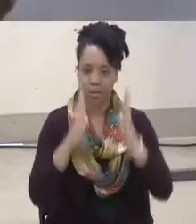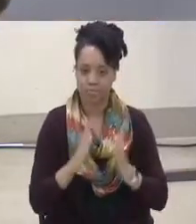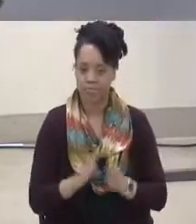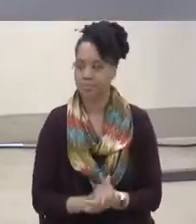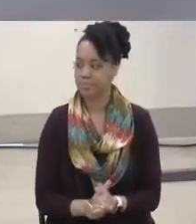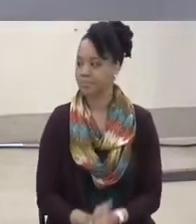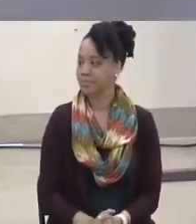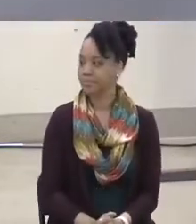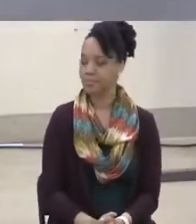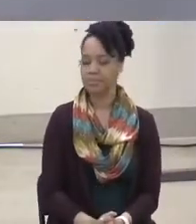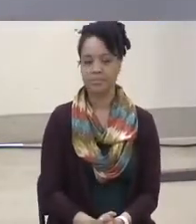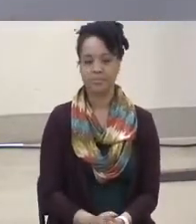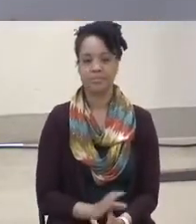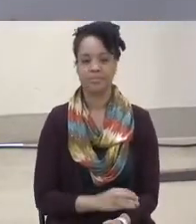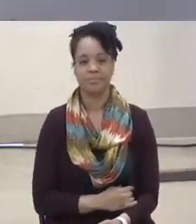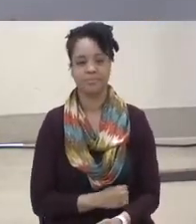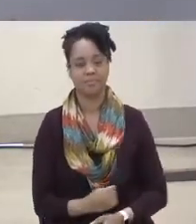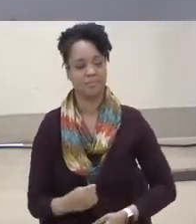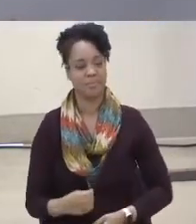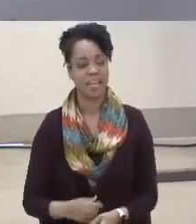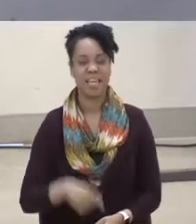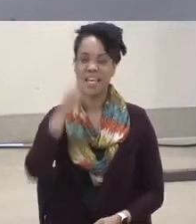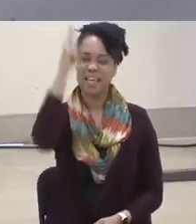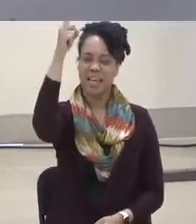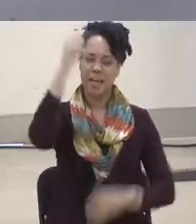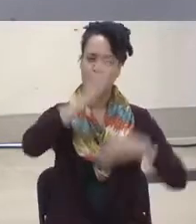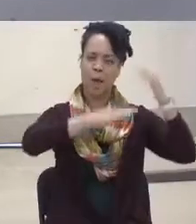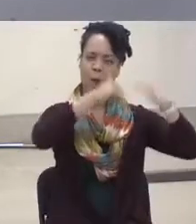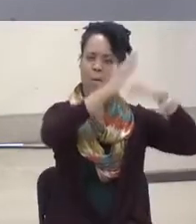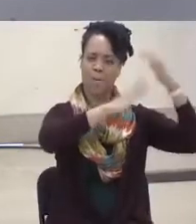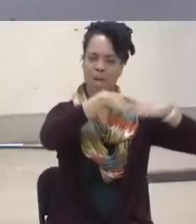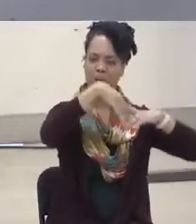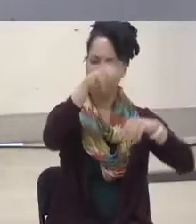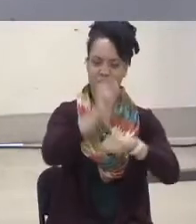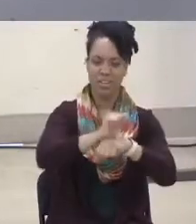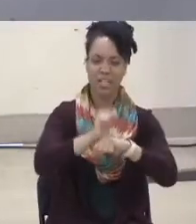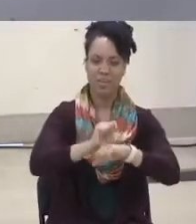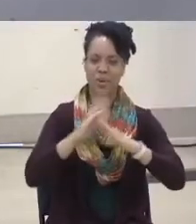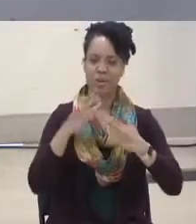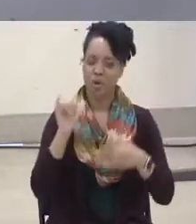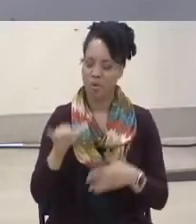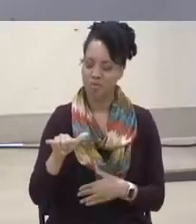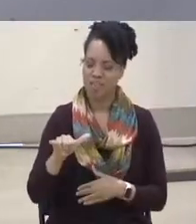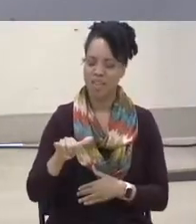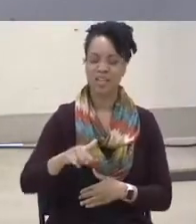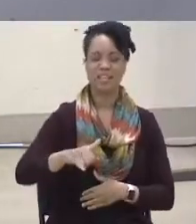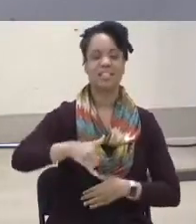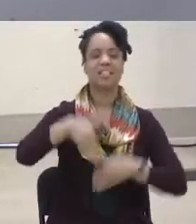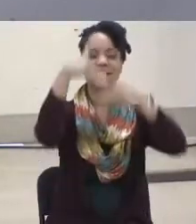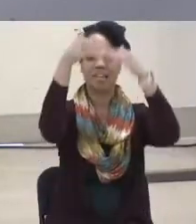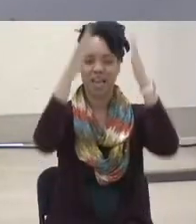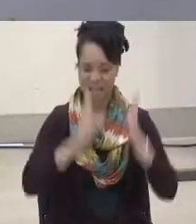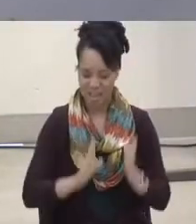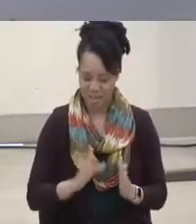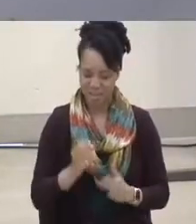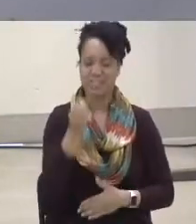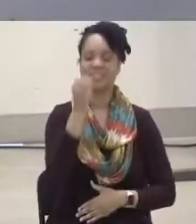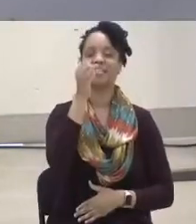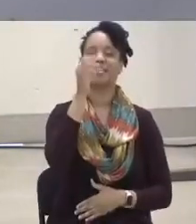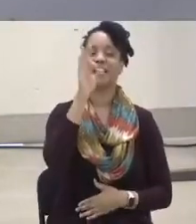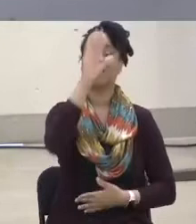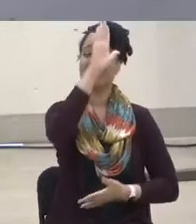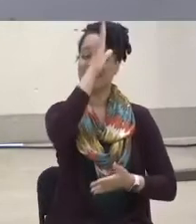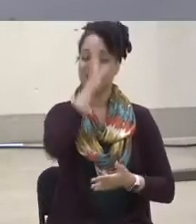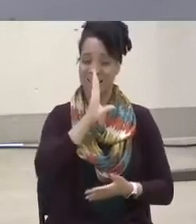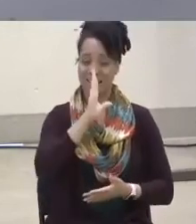en ella porque es mi casa. He built a temple so that it would be the house of God, Él edificó un